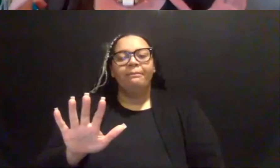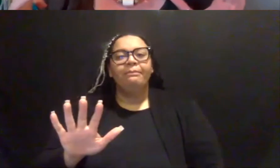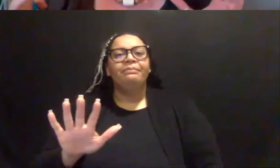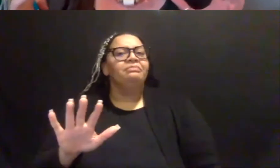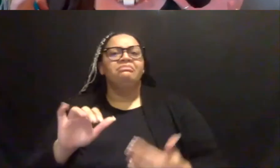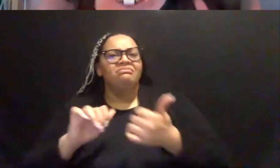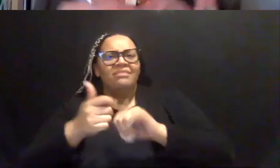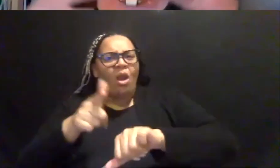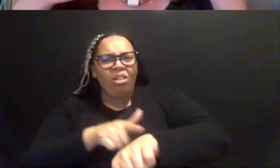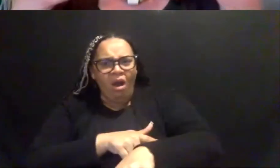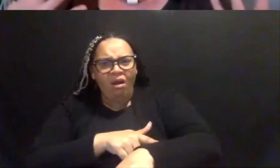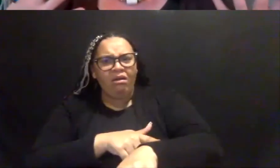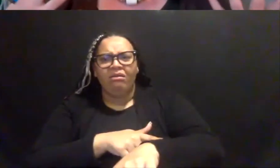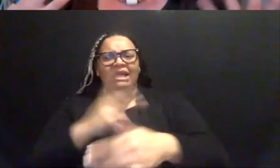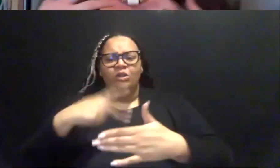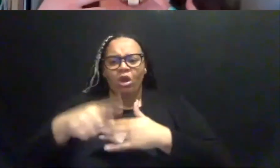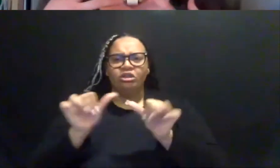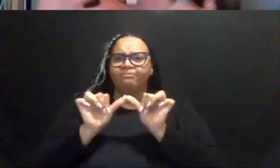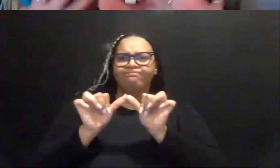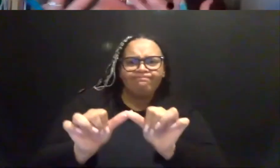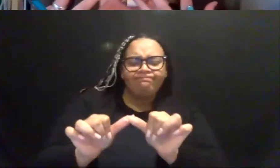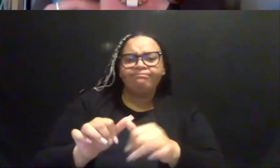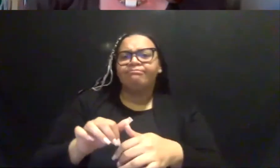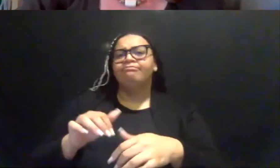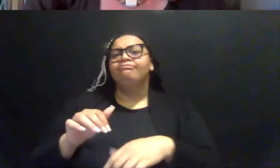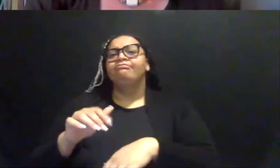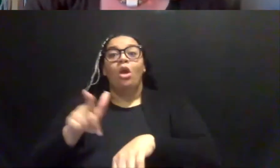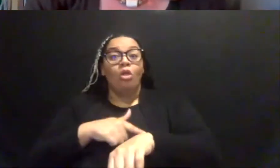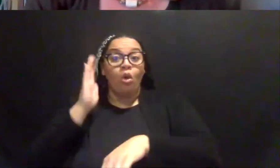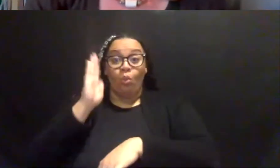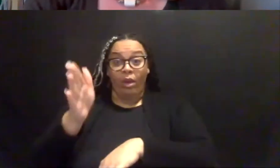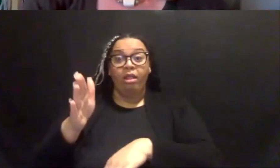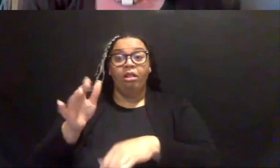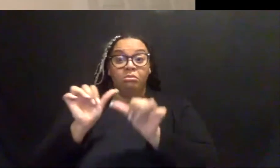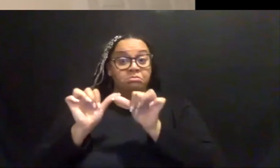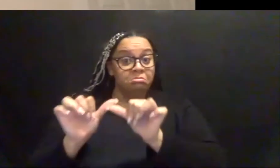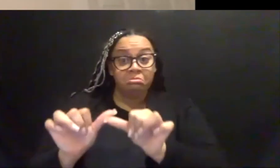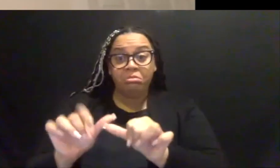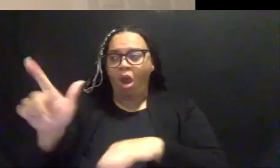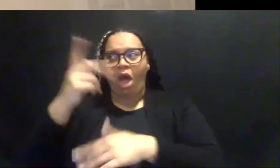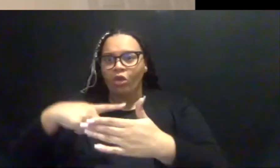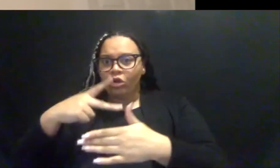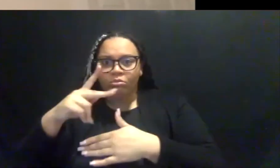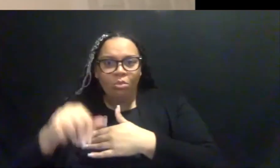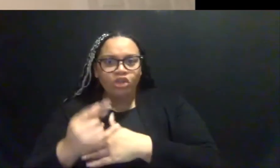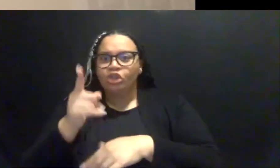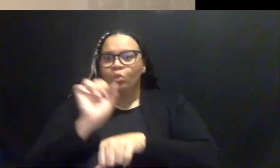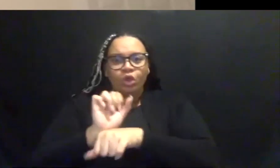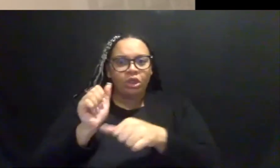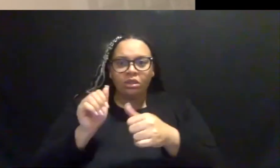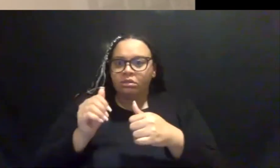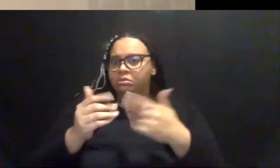long has this project really been going on? How long will it go on? Are there any other projects that you're working on? Yeah, so